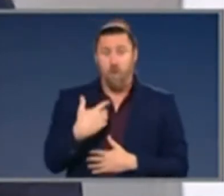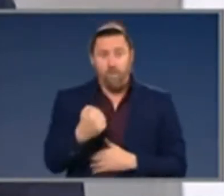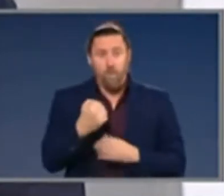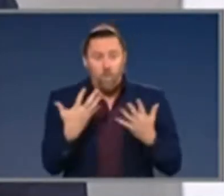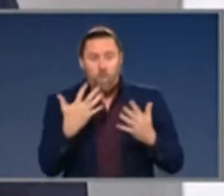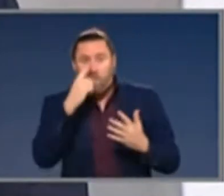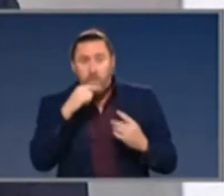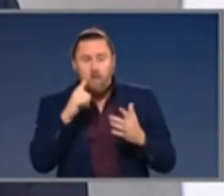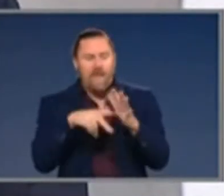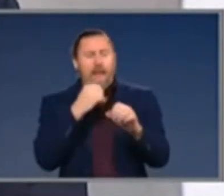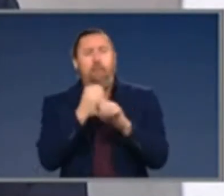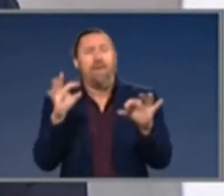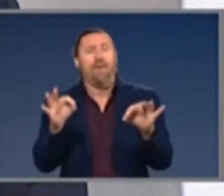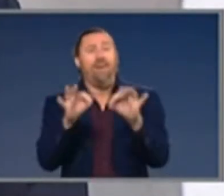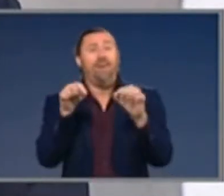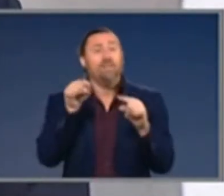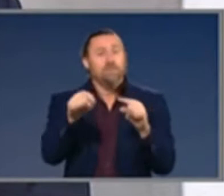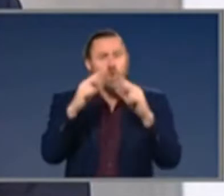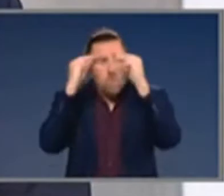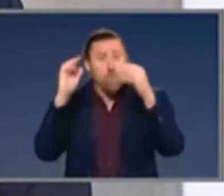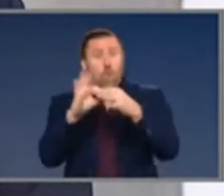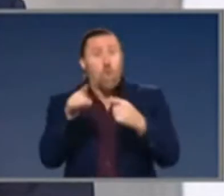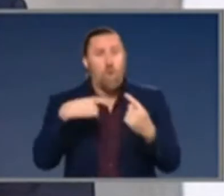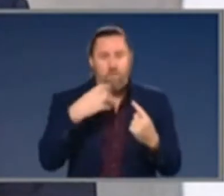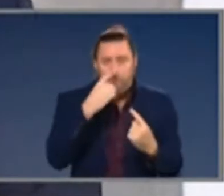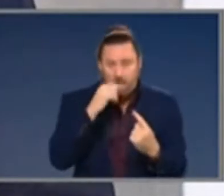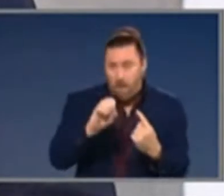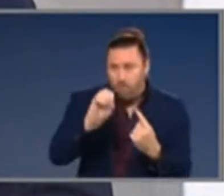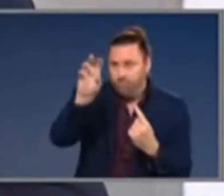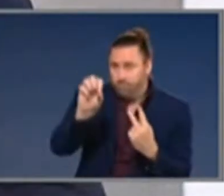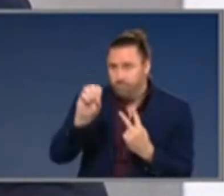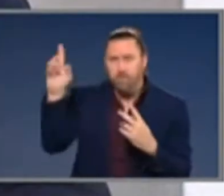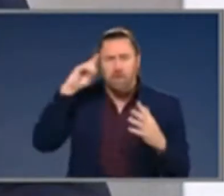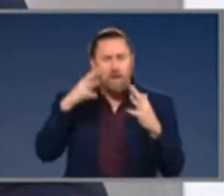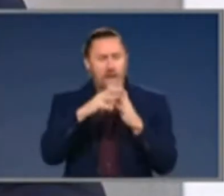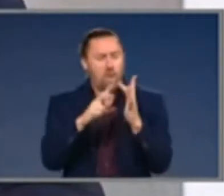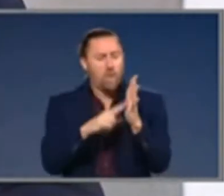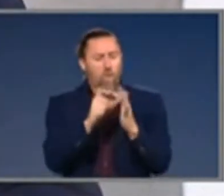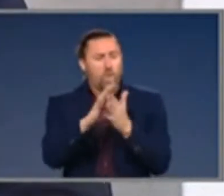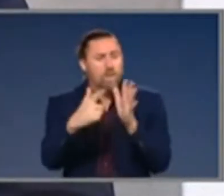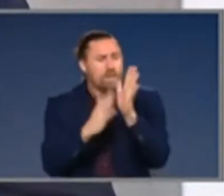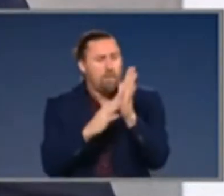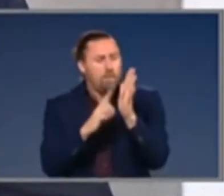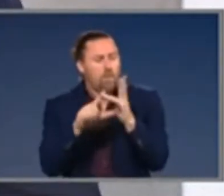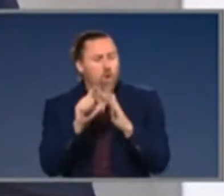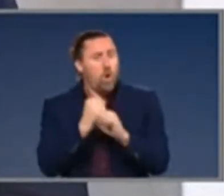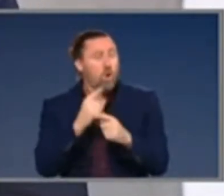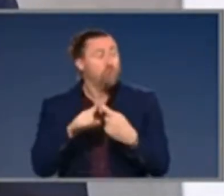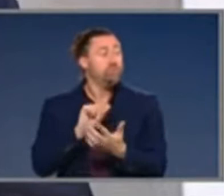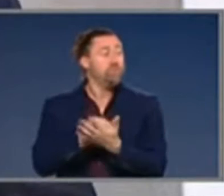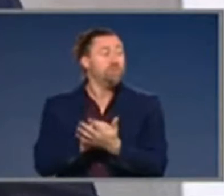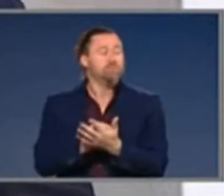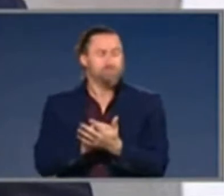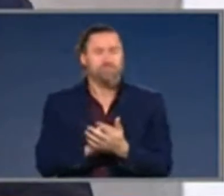out of Epping Gardens, I understand, but there was also I think Wyndham Lodge as well, where we had some transfers, Brendan,